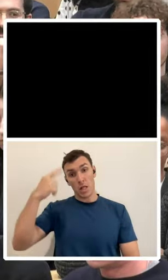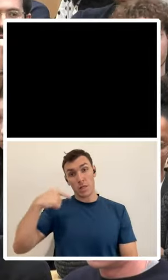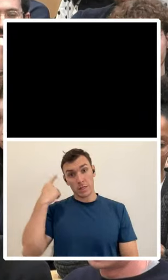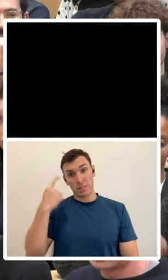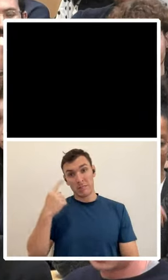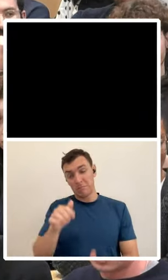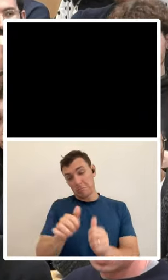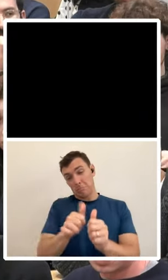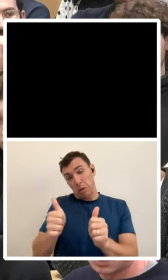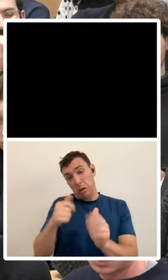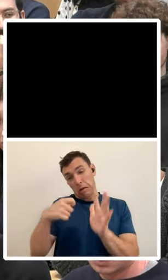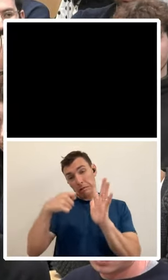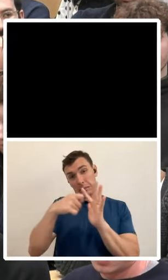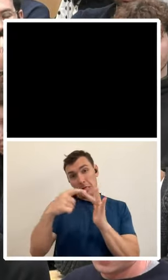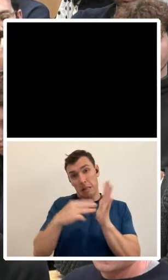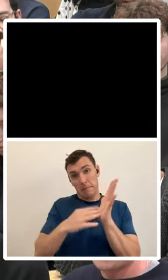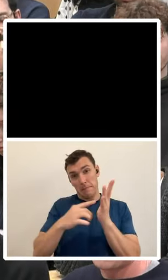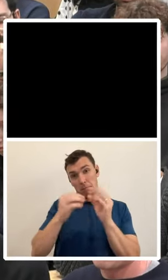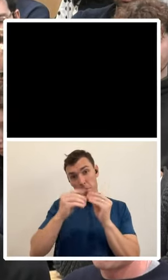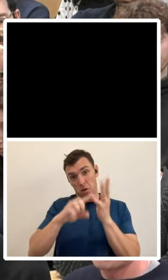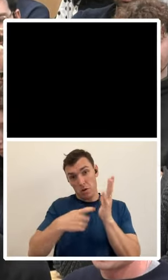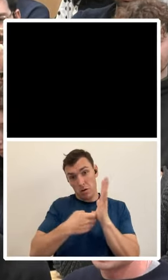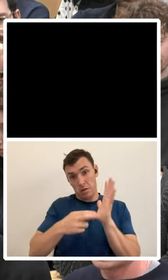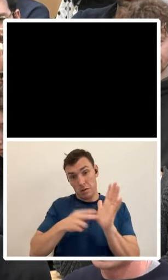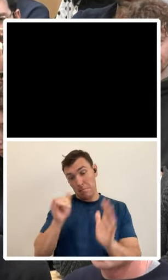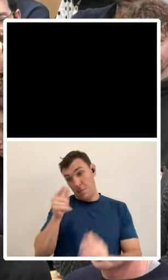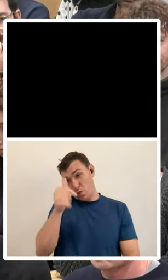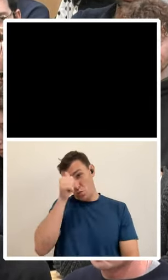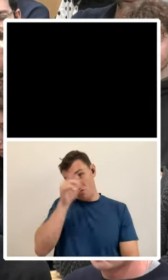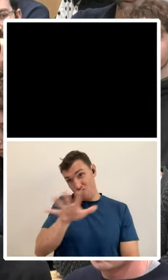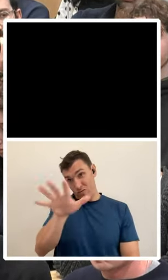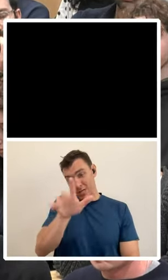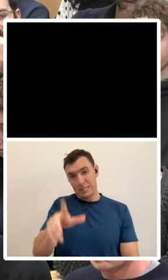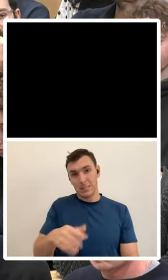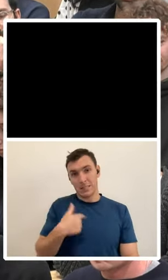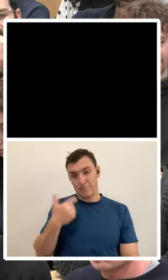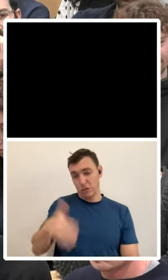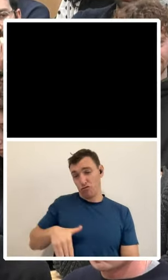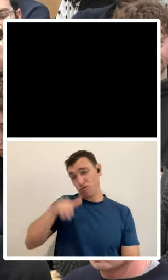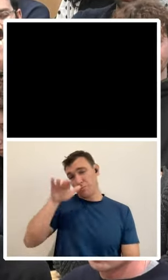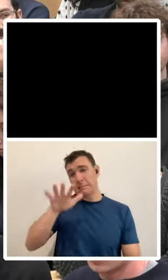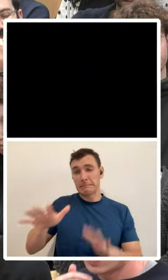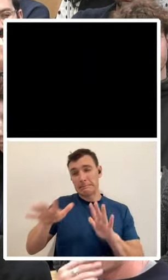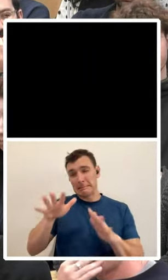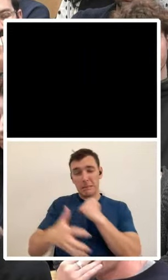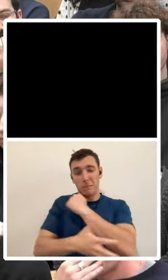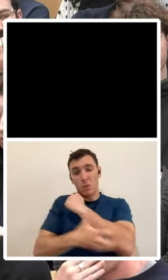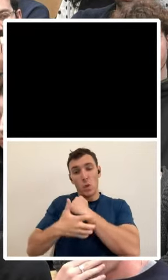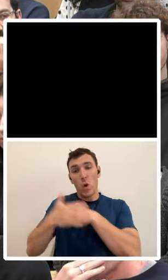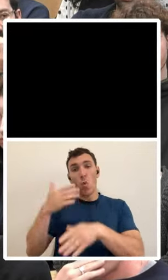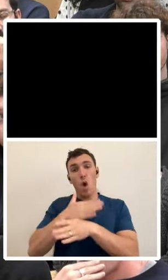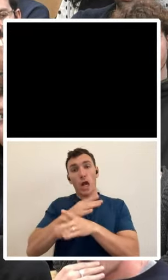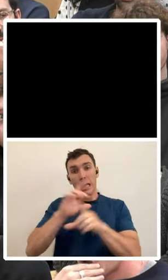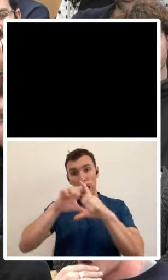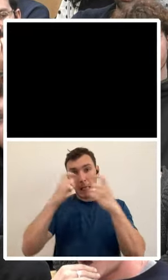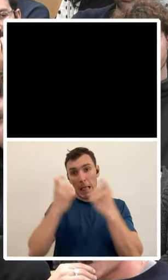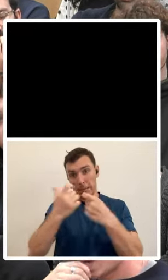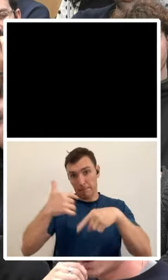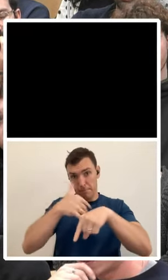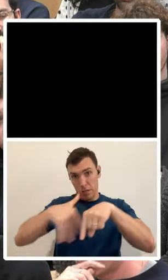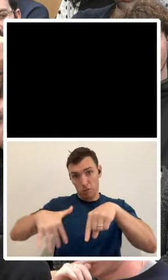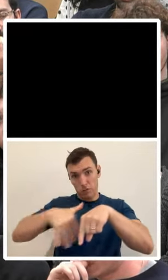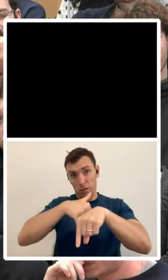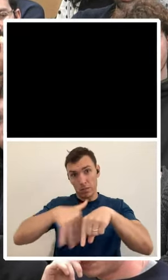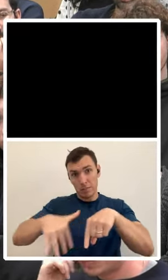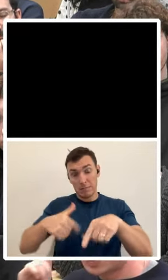Green, Harsden. Grew up sort of quite poor, working class background. Managed to work hard to get to Trinity College, Cambridge.